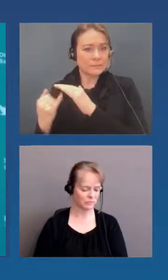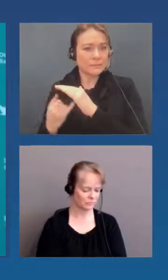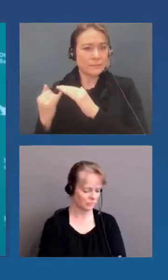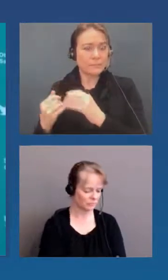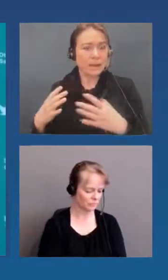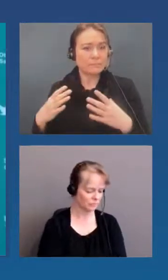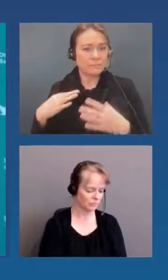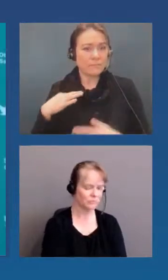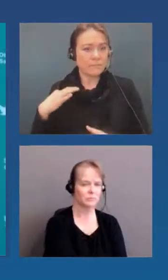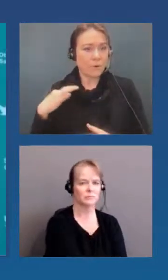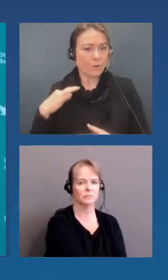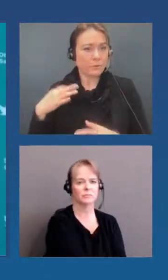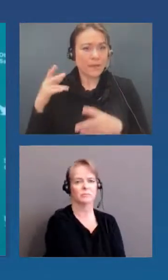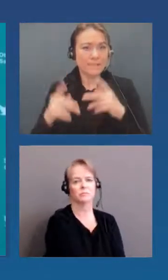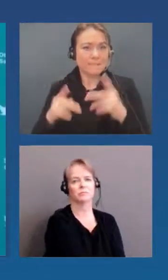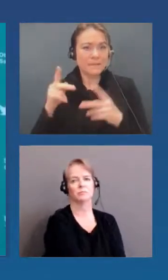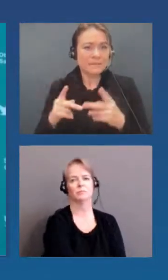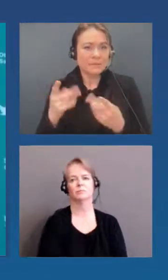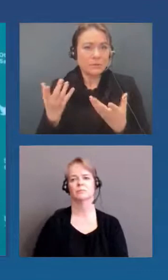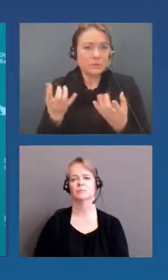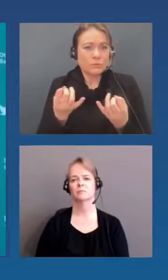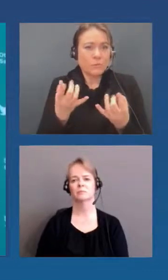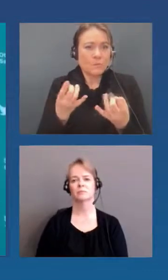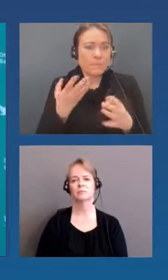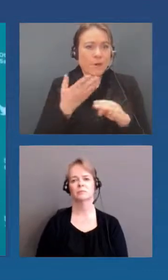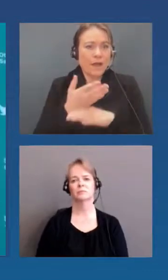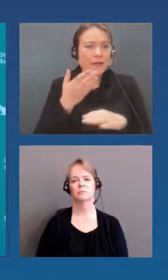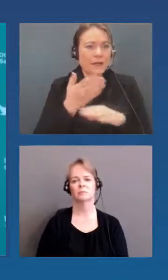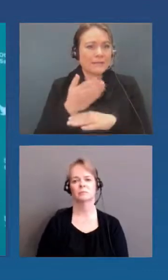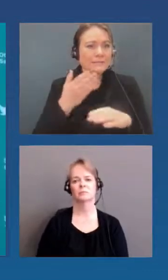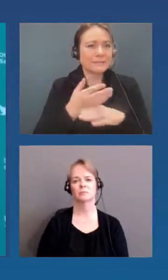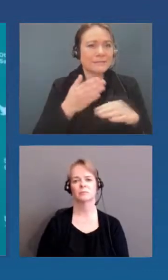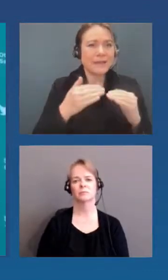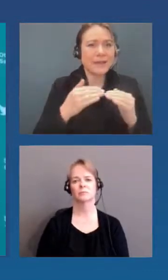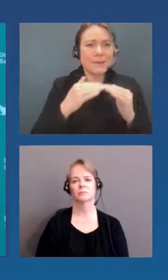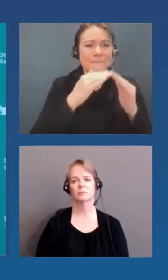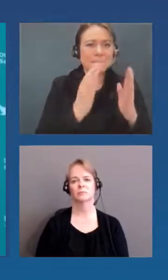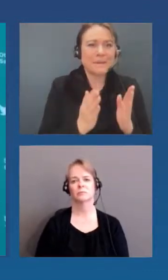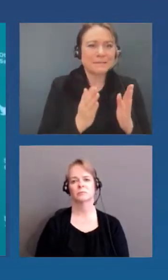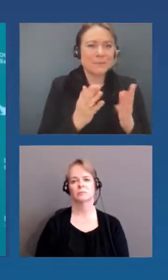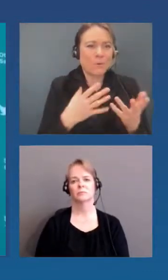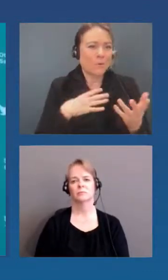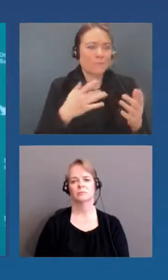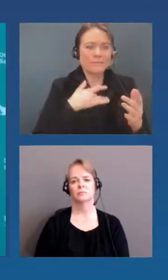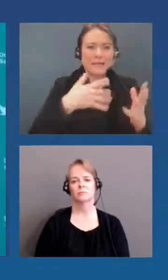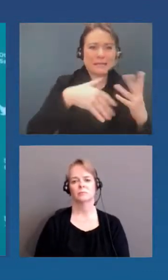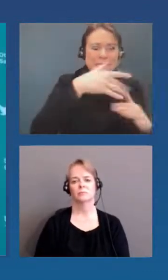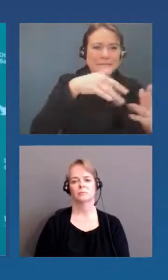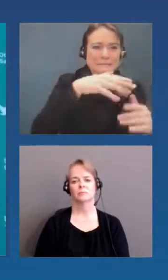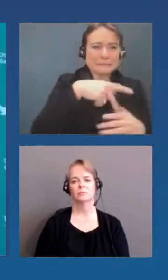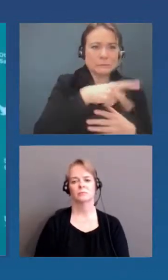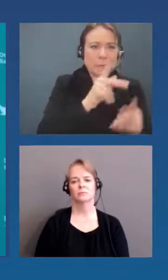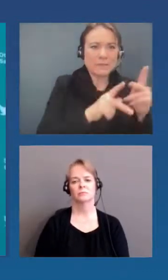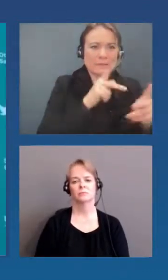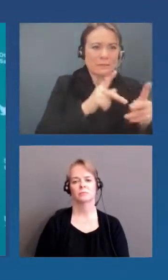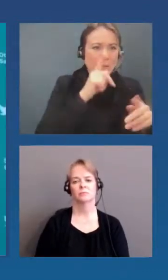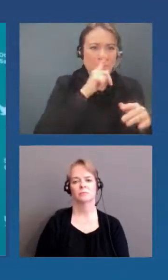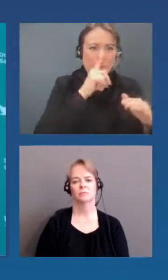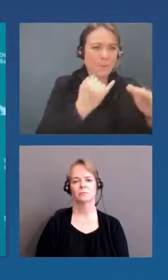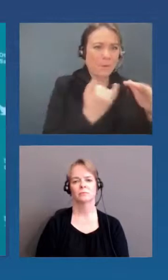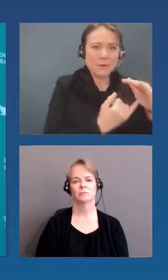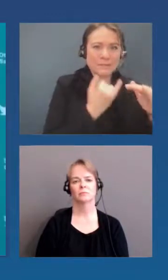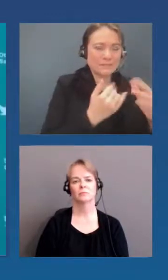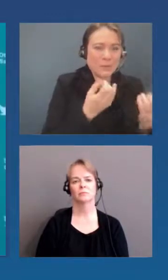volontaire pour les personnes qui n'ont pas accès à un abri adéquat ou qui ne peuvent pas s'isoler en